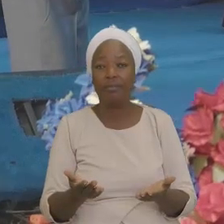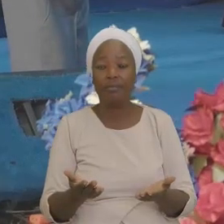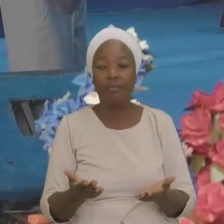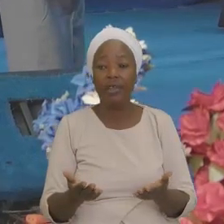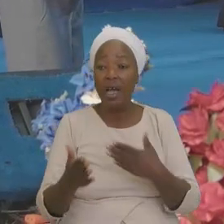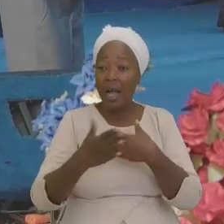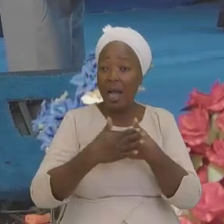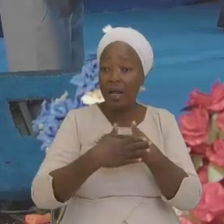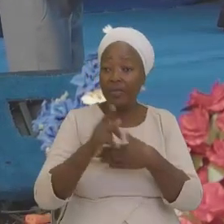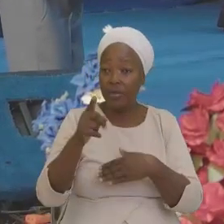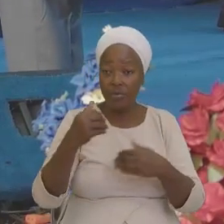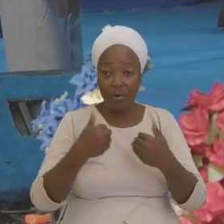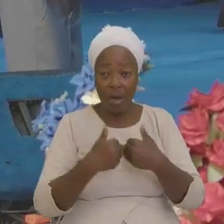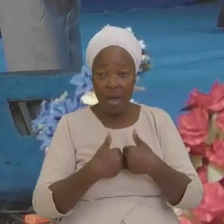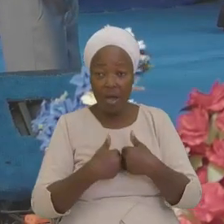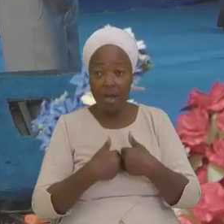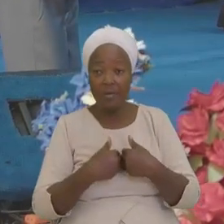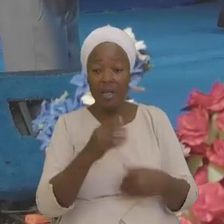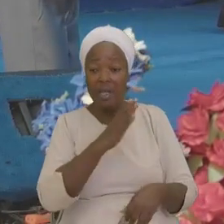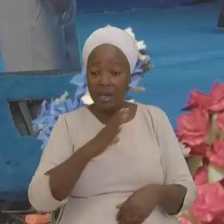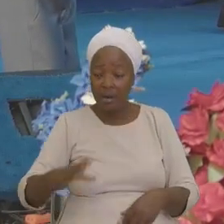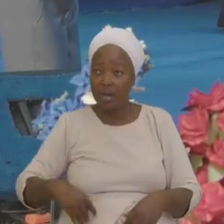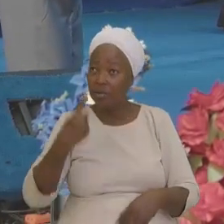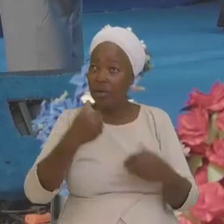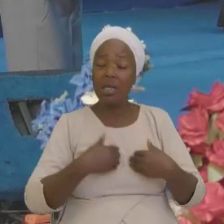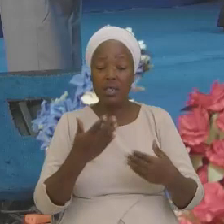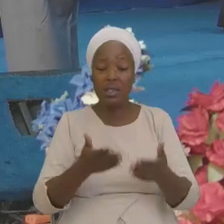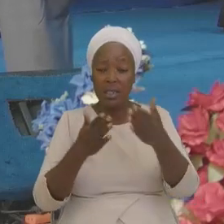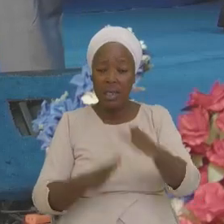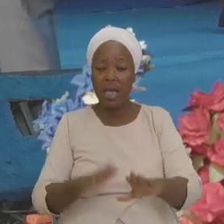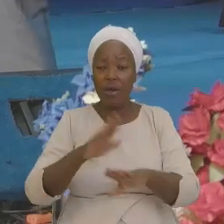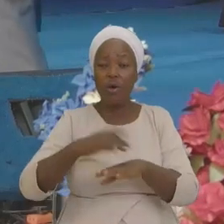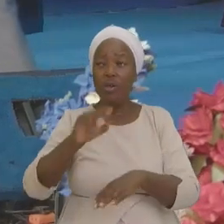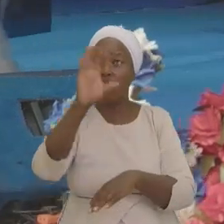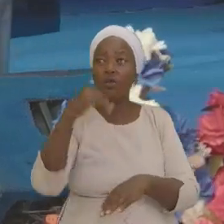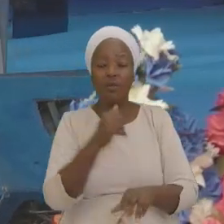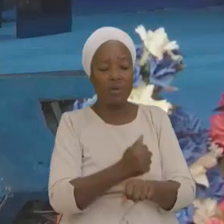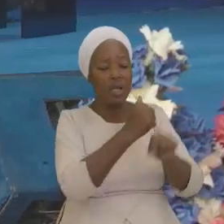After you have Christ who has died on the cross of Calvary,